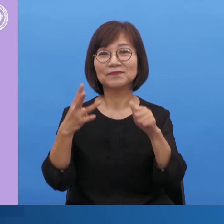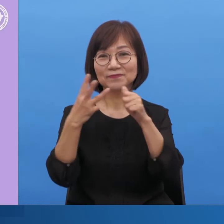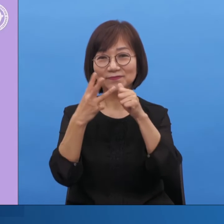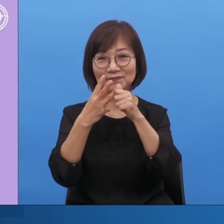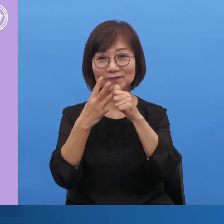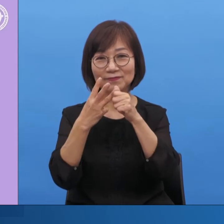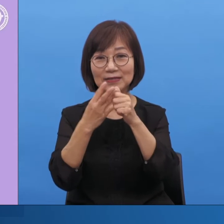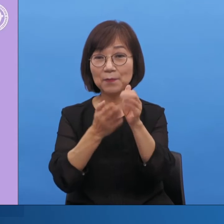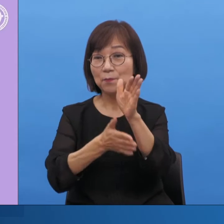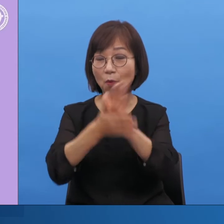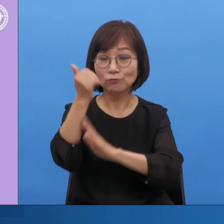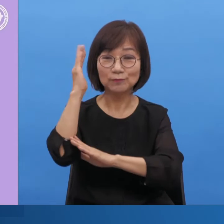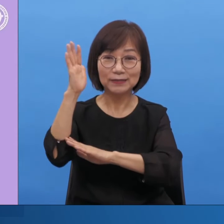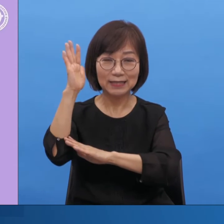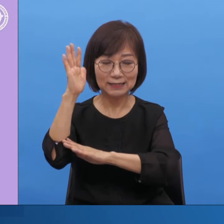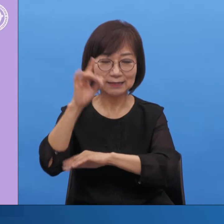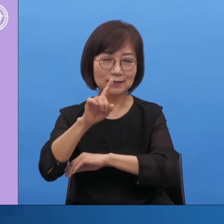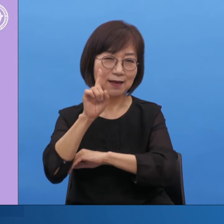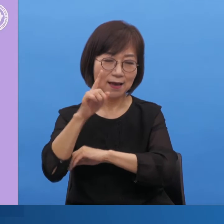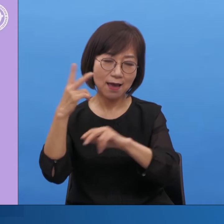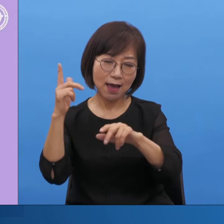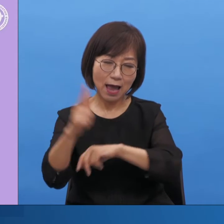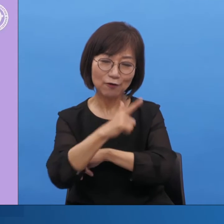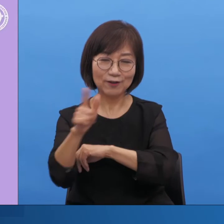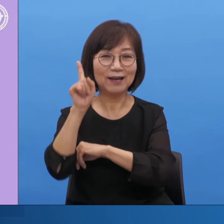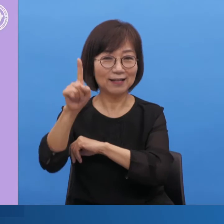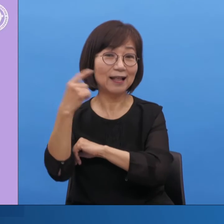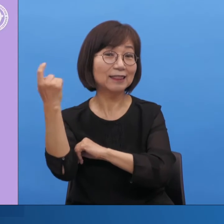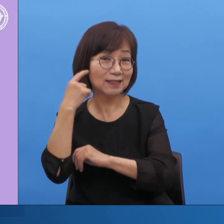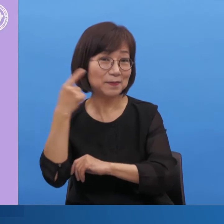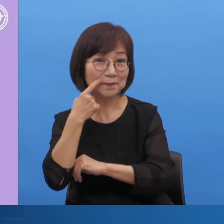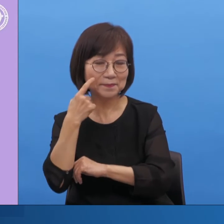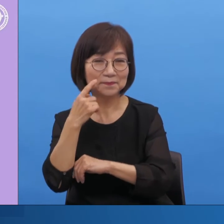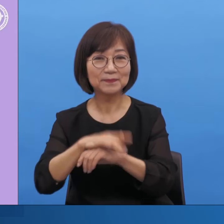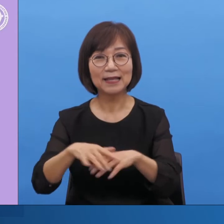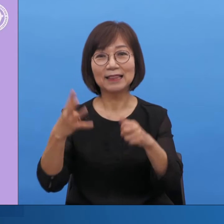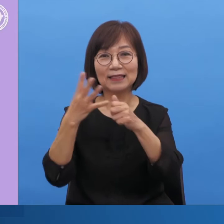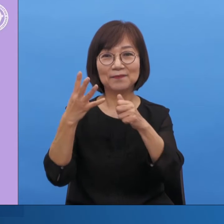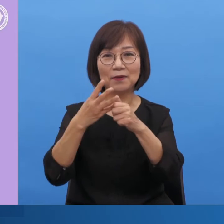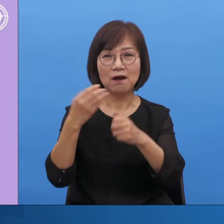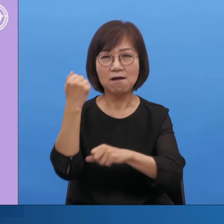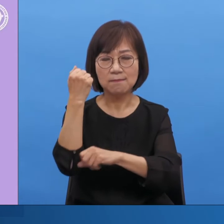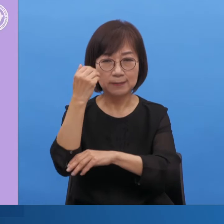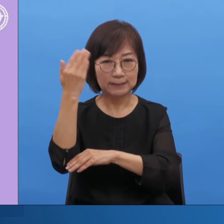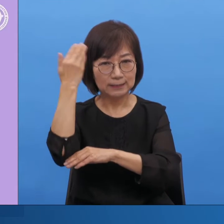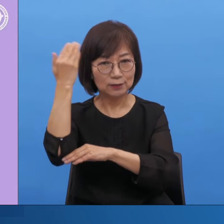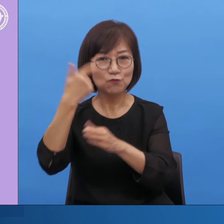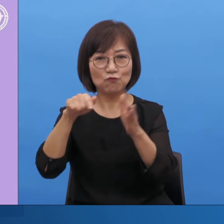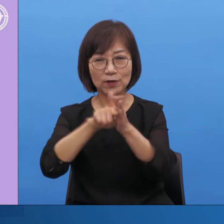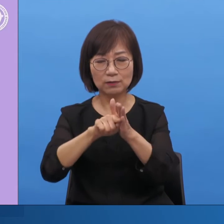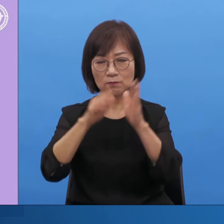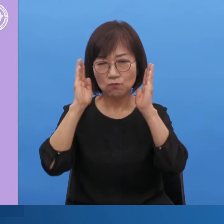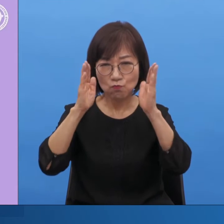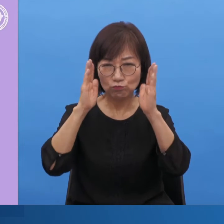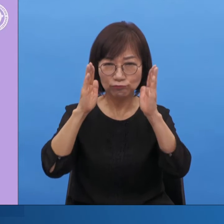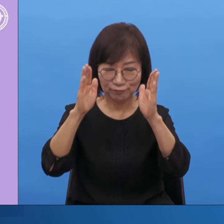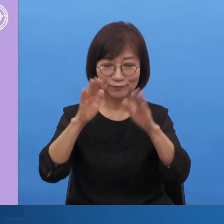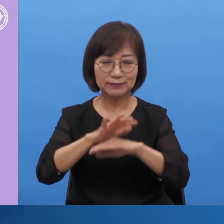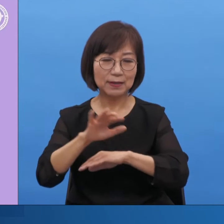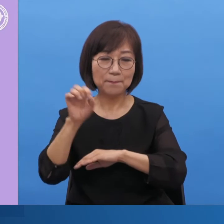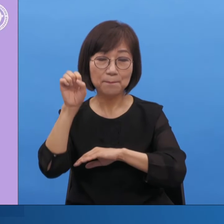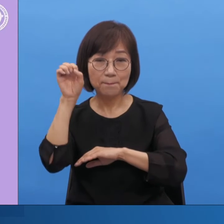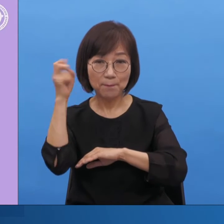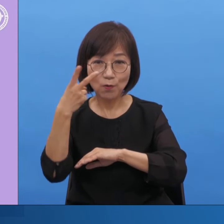Third, listen to one headcall message. Fourth, hone my fundamental skill through review